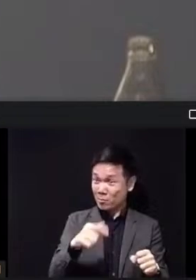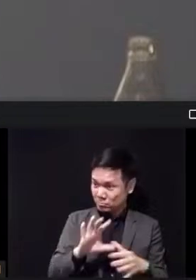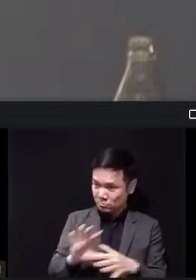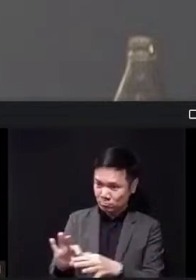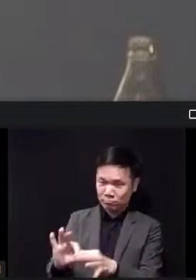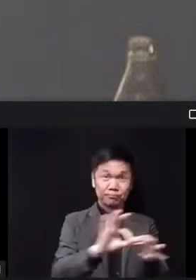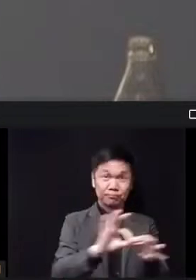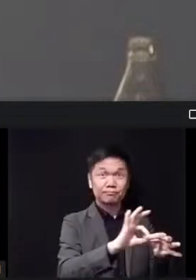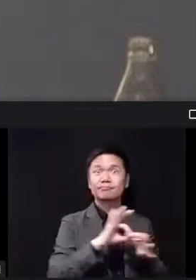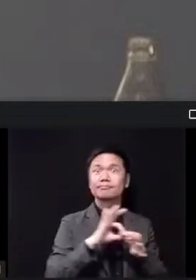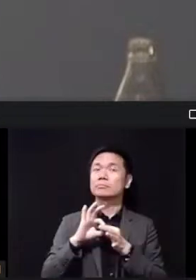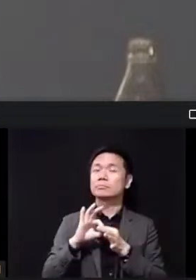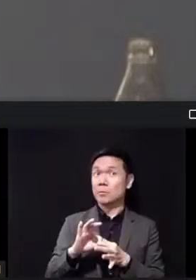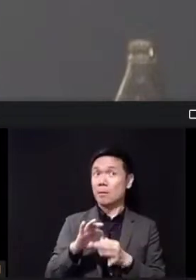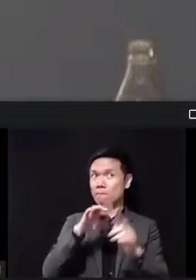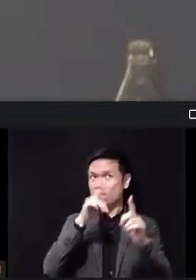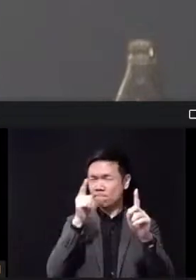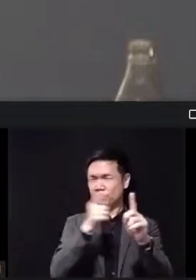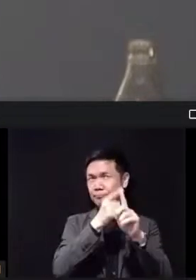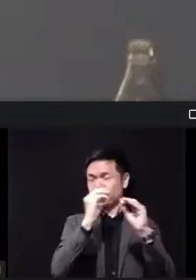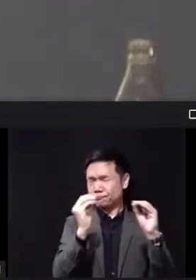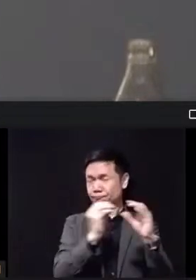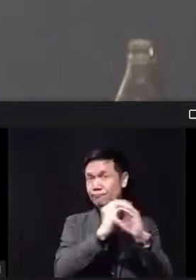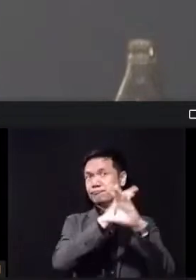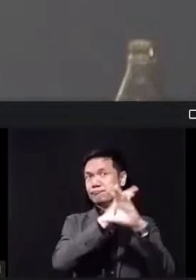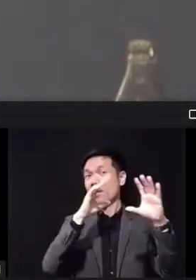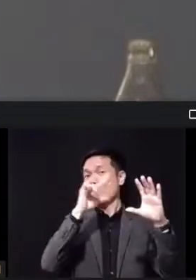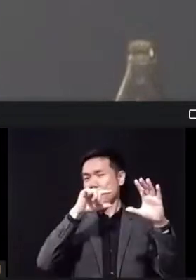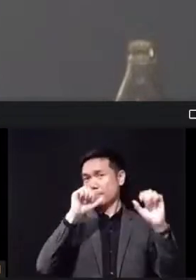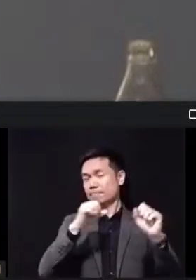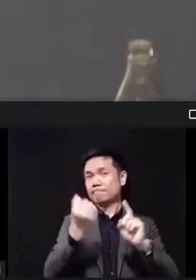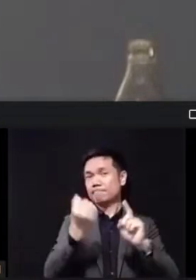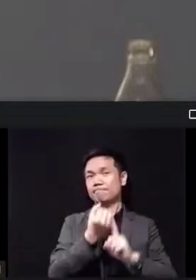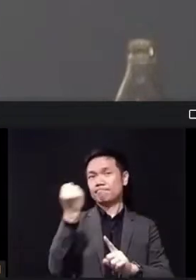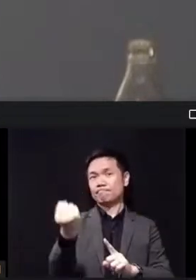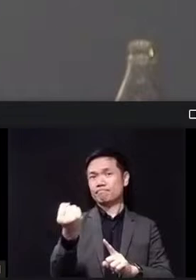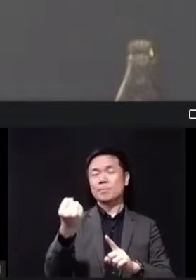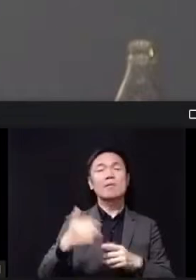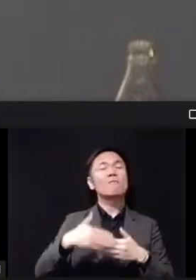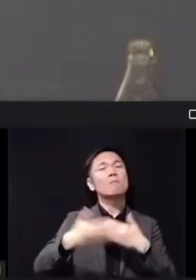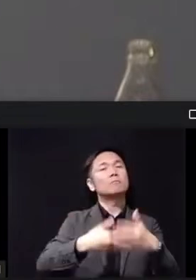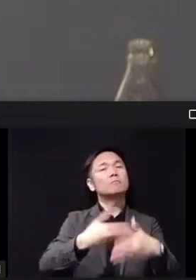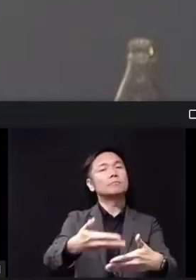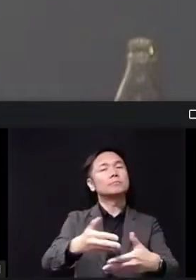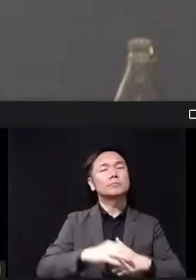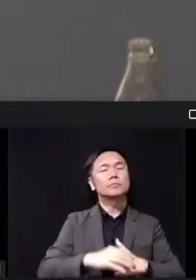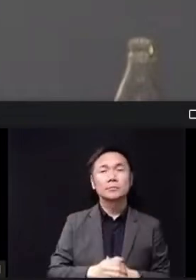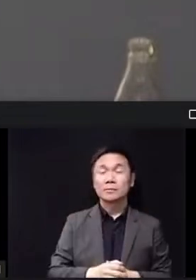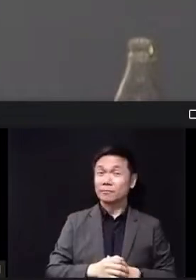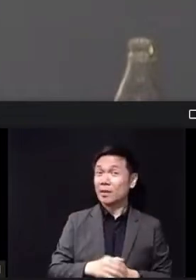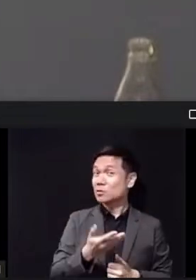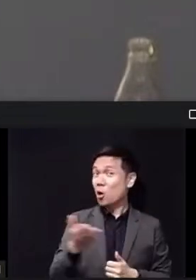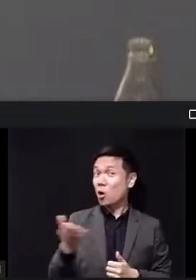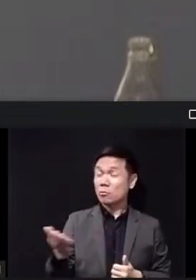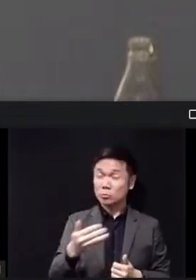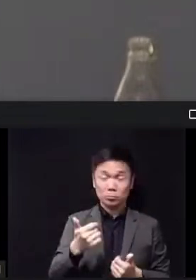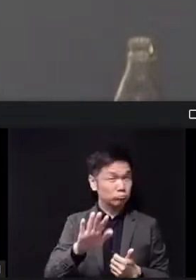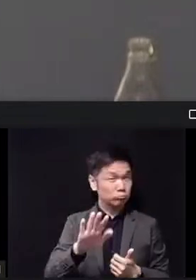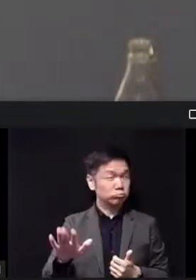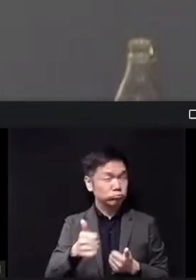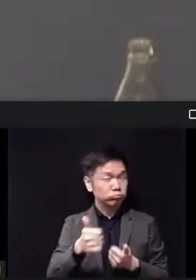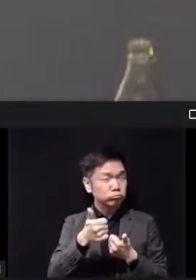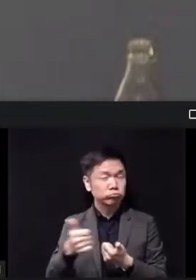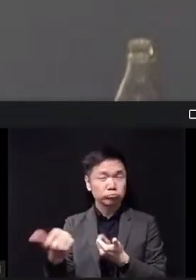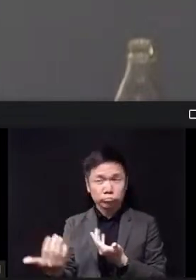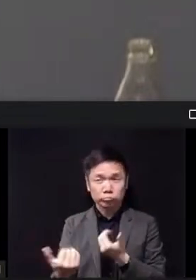the solution-oriented approach can take us to tap our potential and